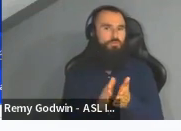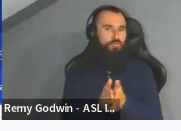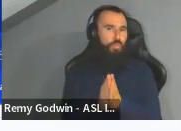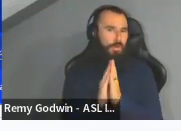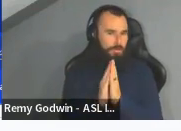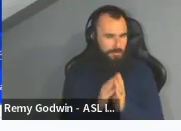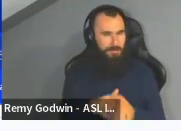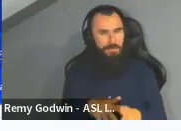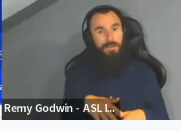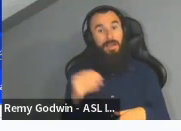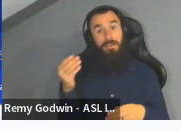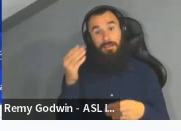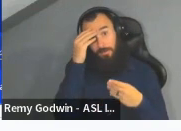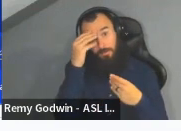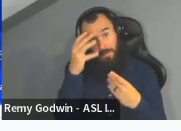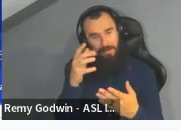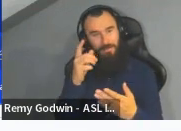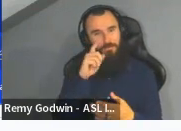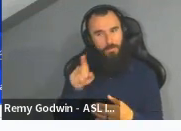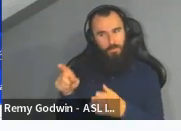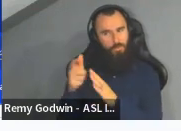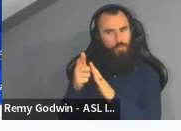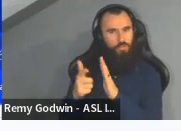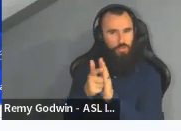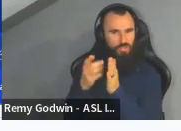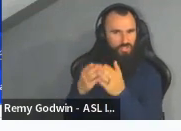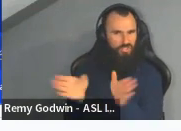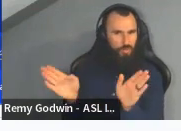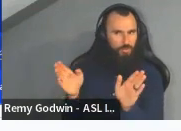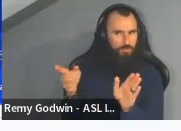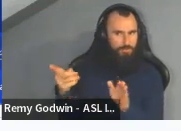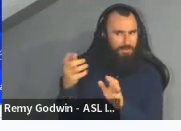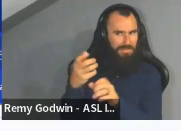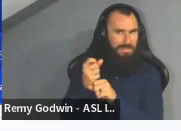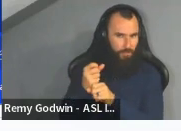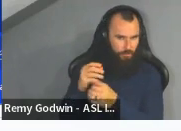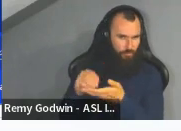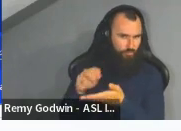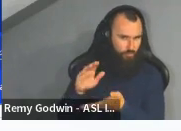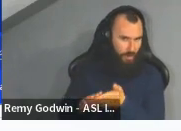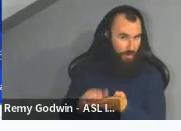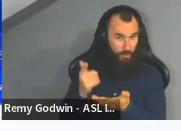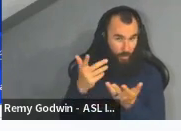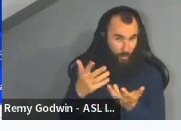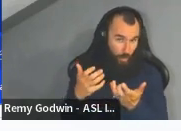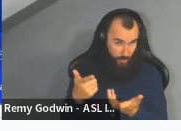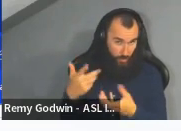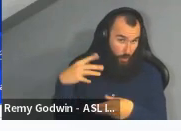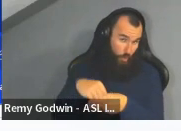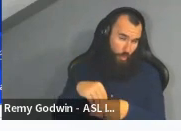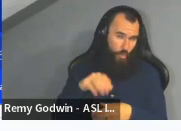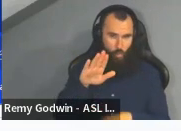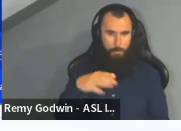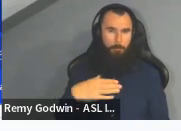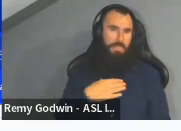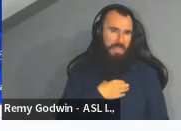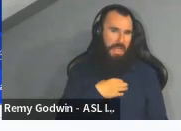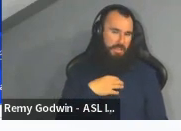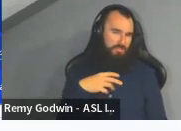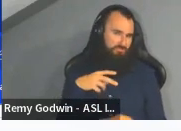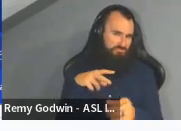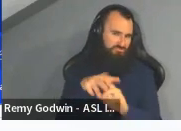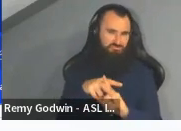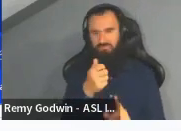the Attorney General for obtaining records if you wanted to do that and include that in your complaint, any of that